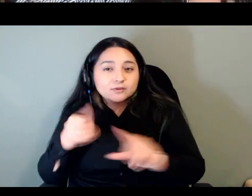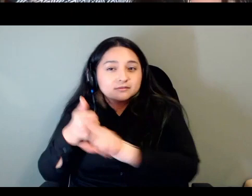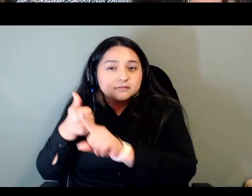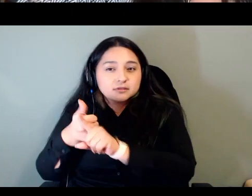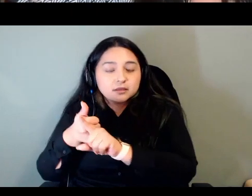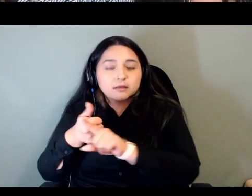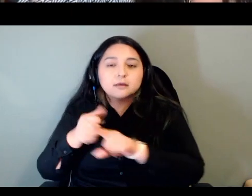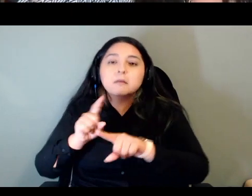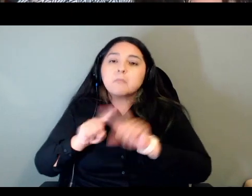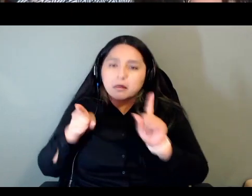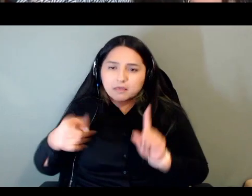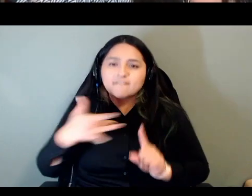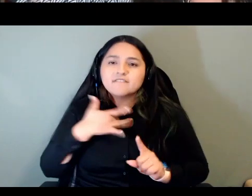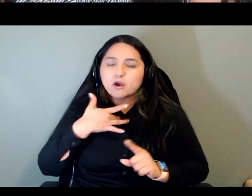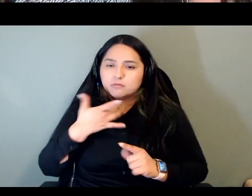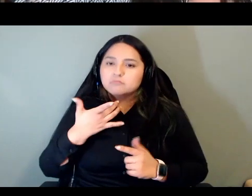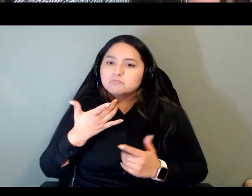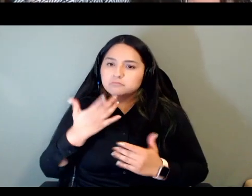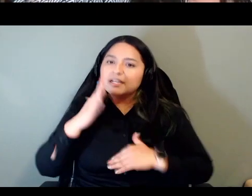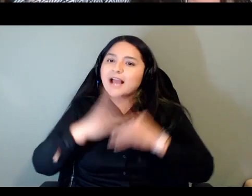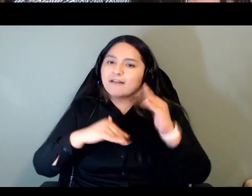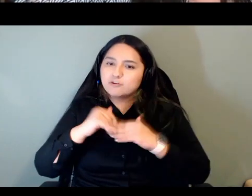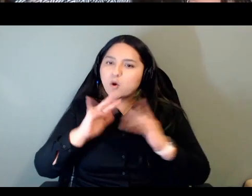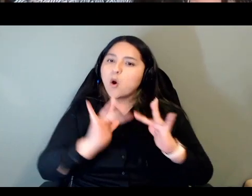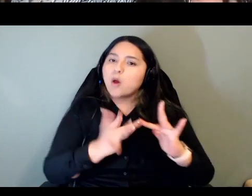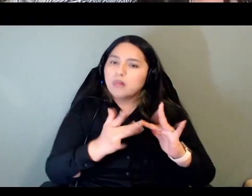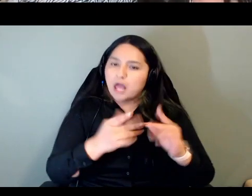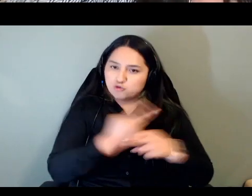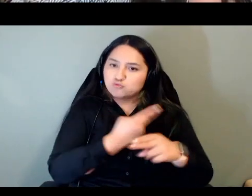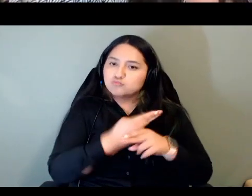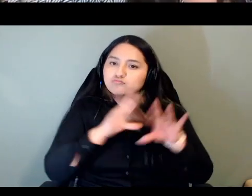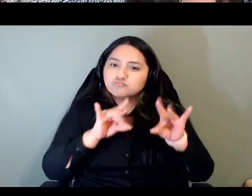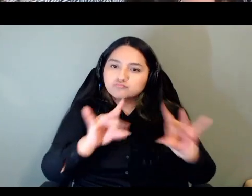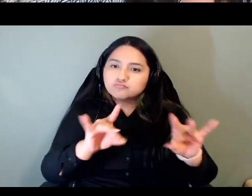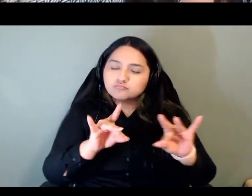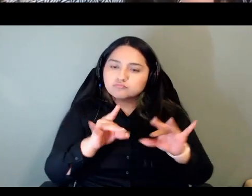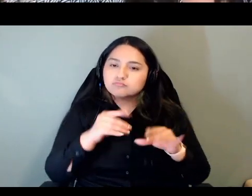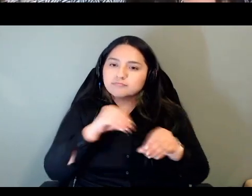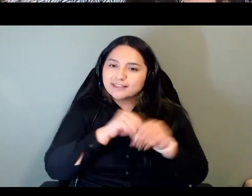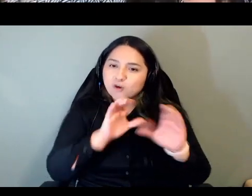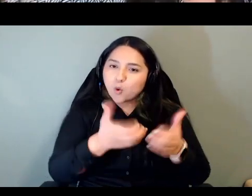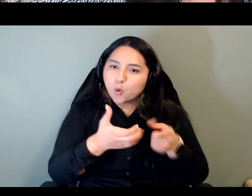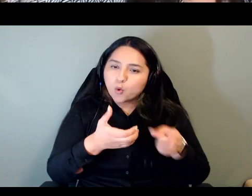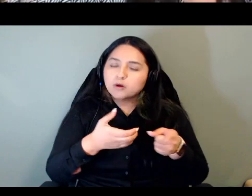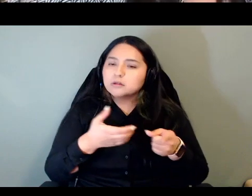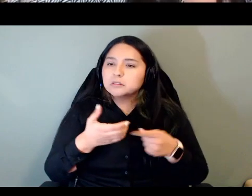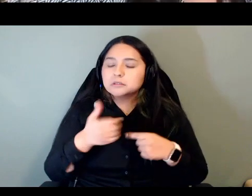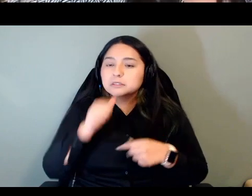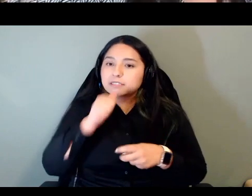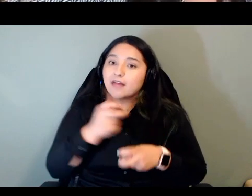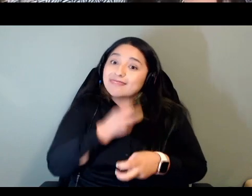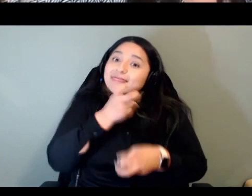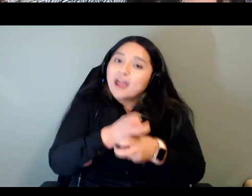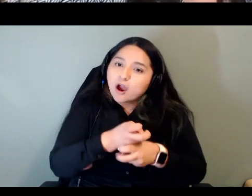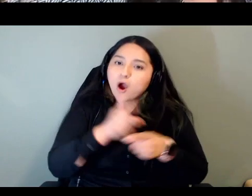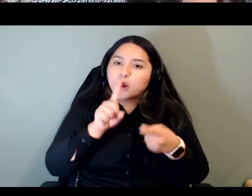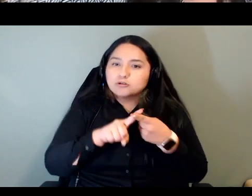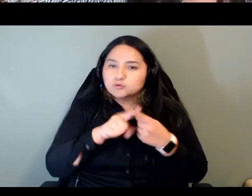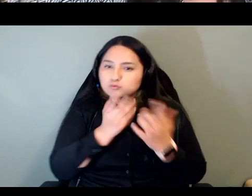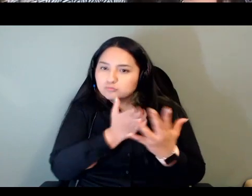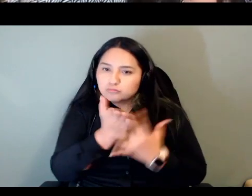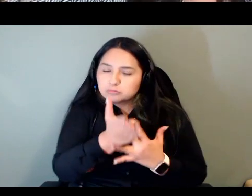comfortable online with the course. They're using it. It's not that hard an interface.